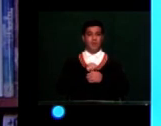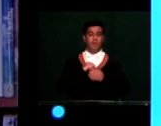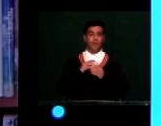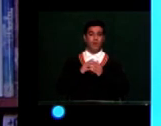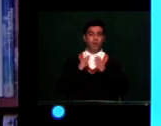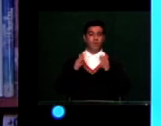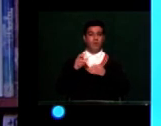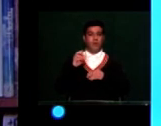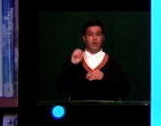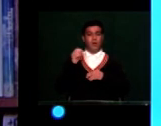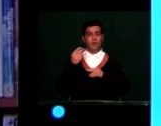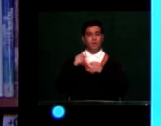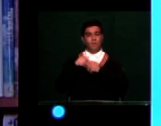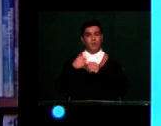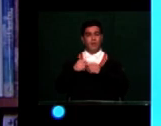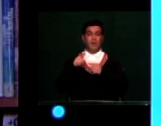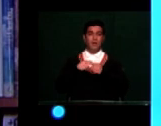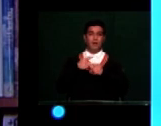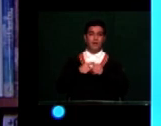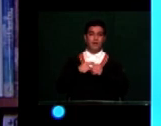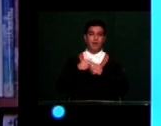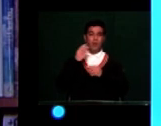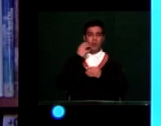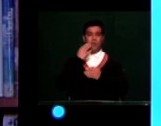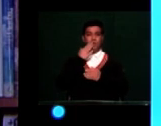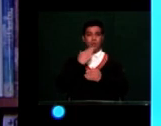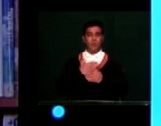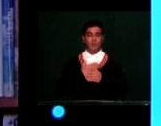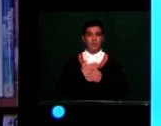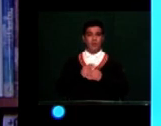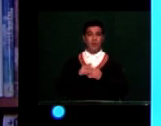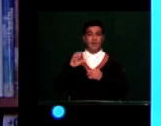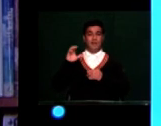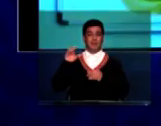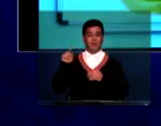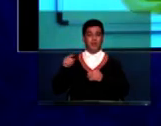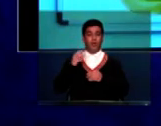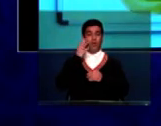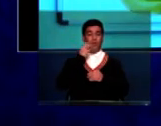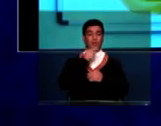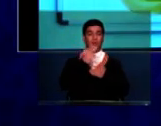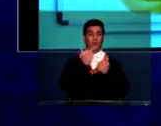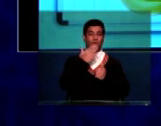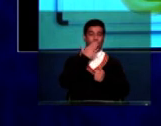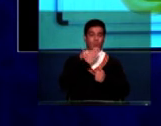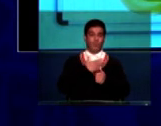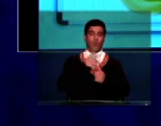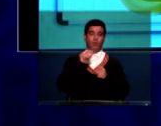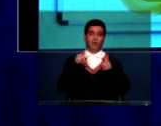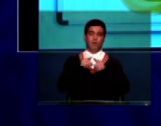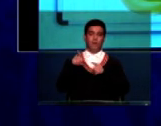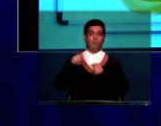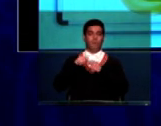bitta mevani yoqtirish ehtimoli, C shartida olmani yoqtira turib, bananni ham